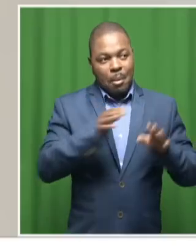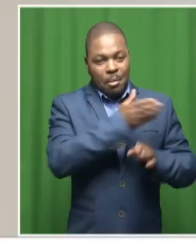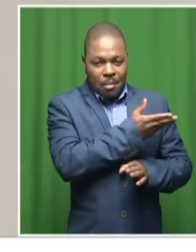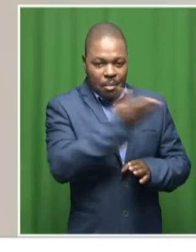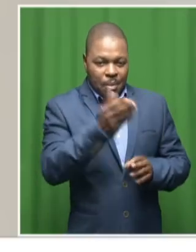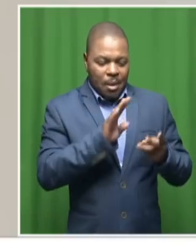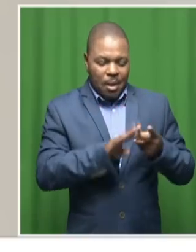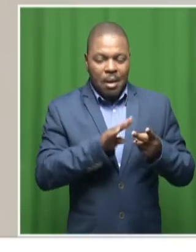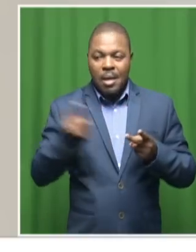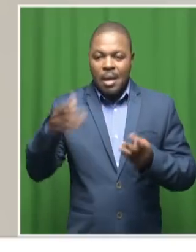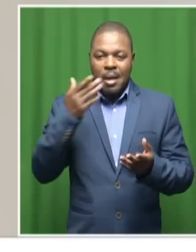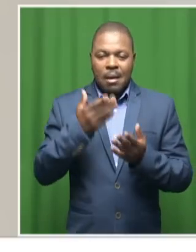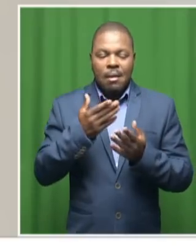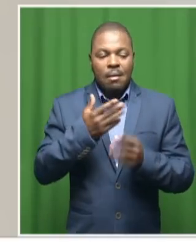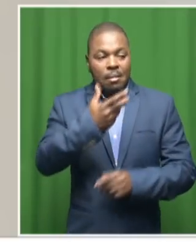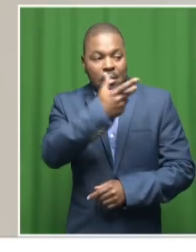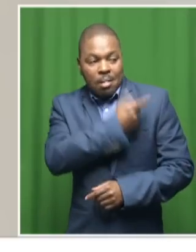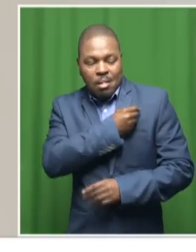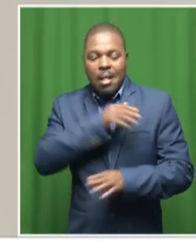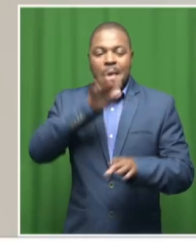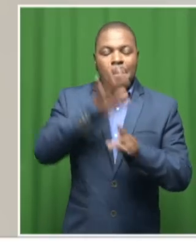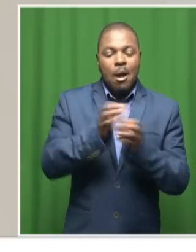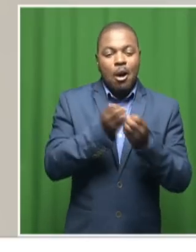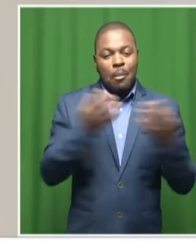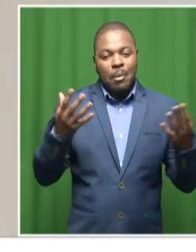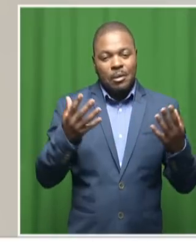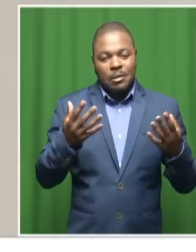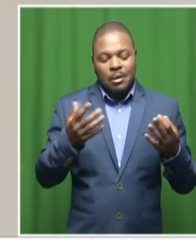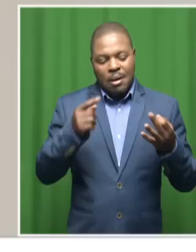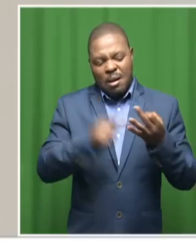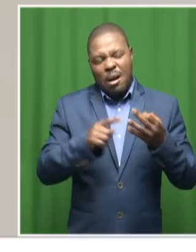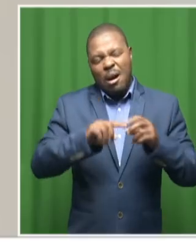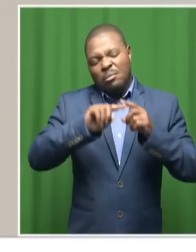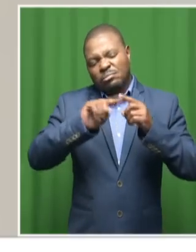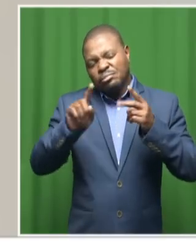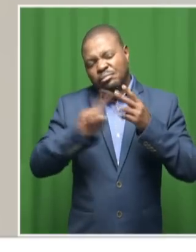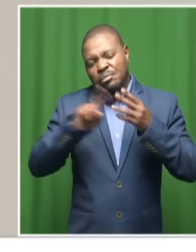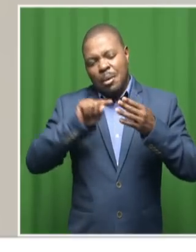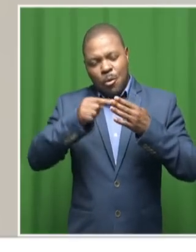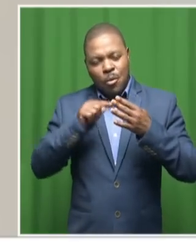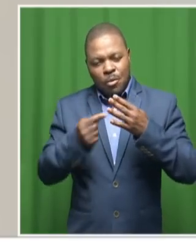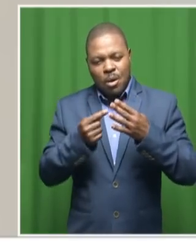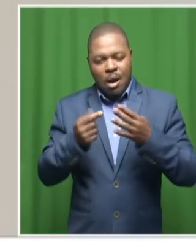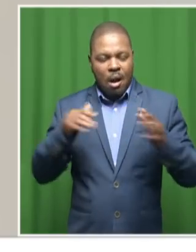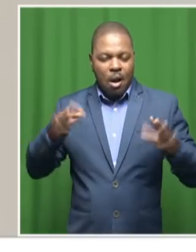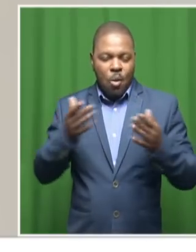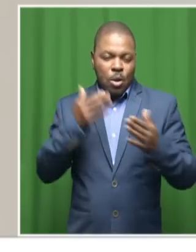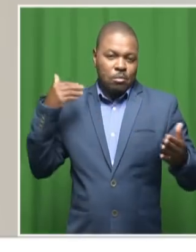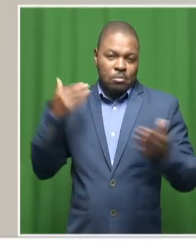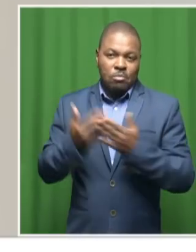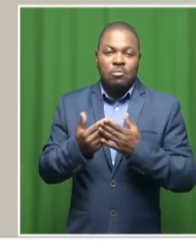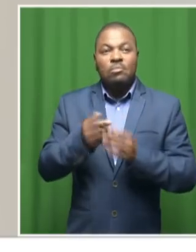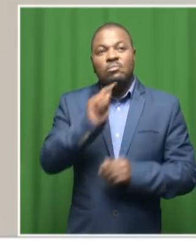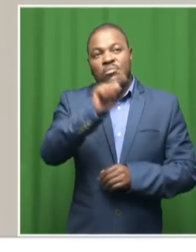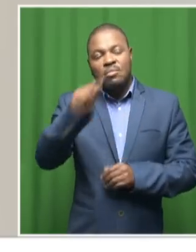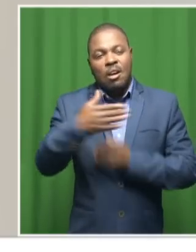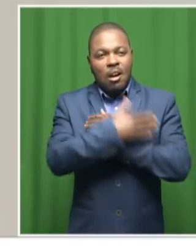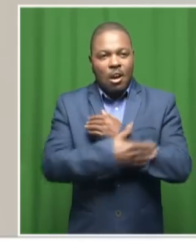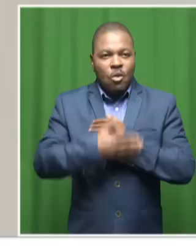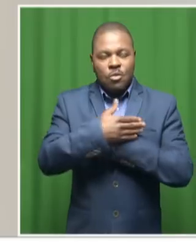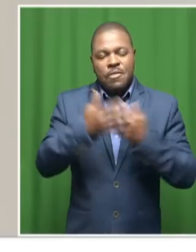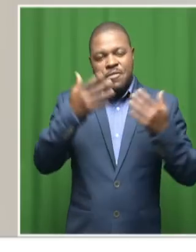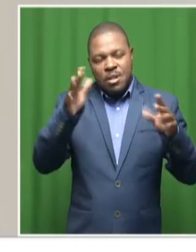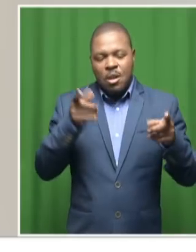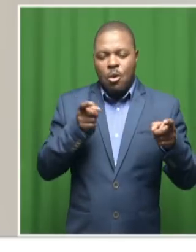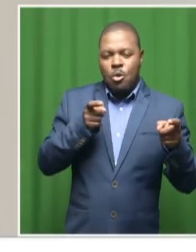much impact the vaccines have had, and a whole range of other factors around how we've managed in various countries to control